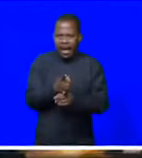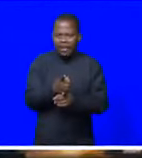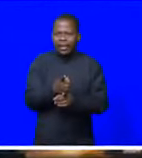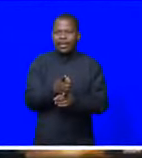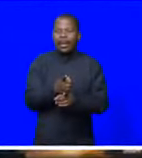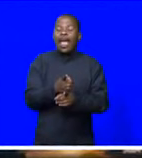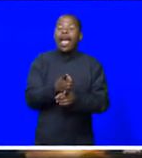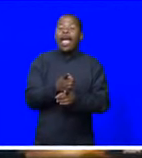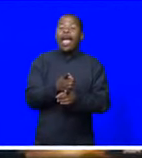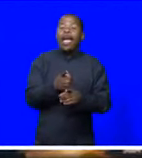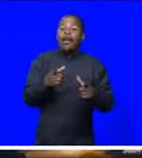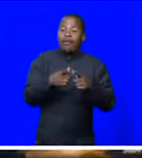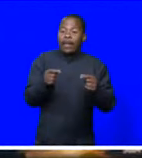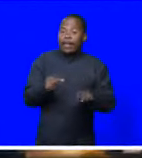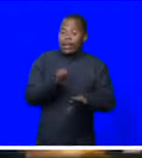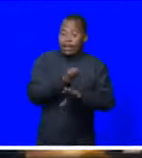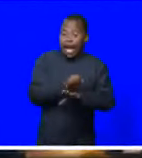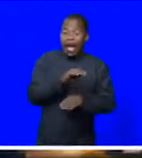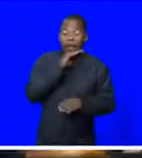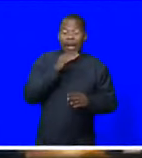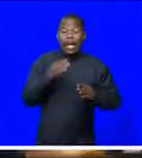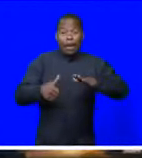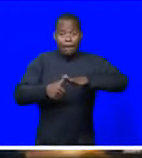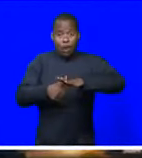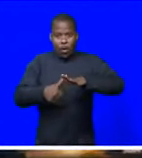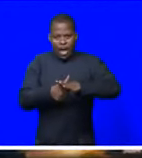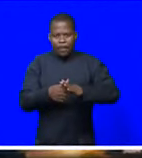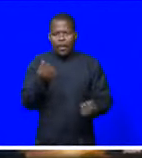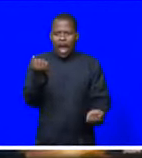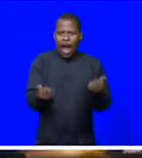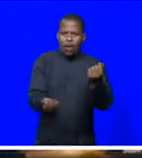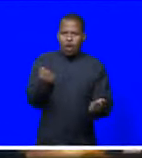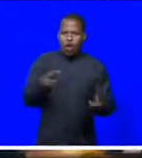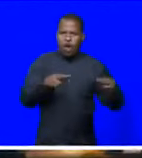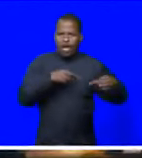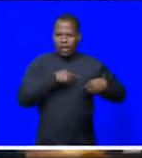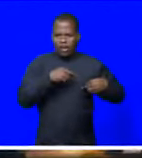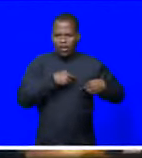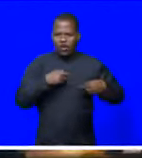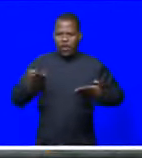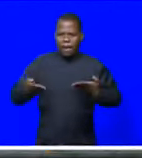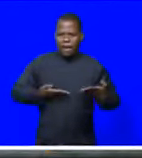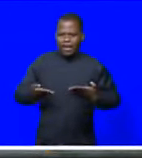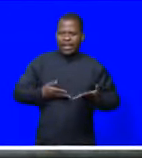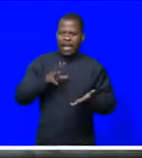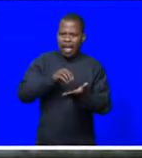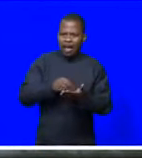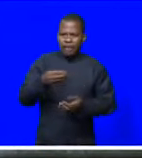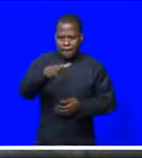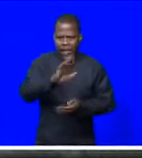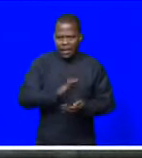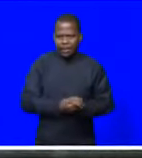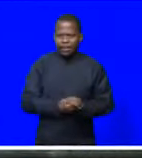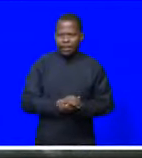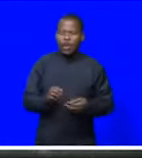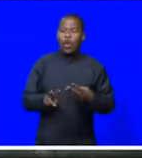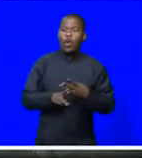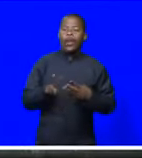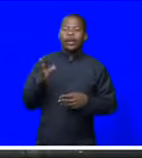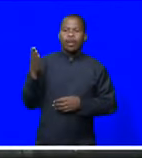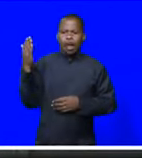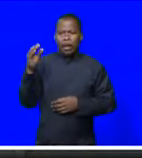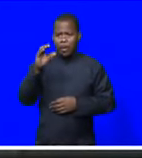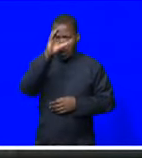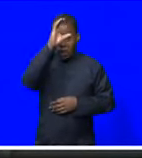courts and thus the need for specialized courts. Qhibi said this during an interview. In the past weeks,